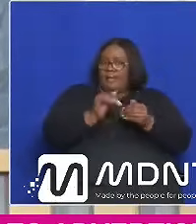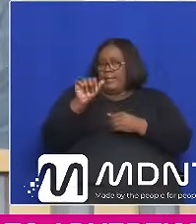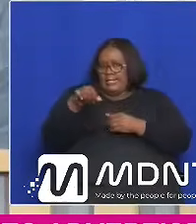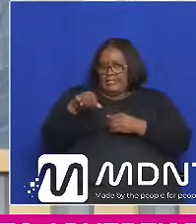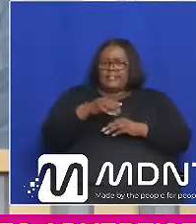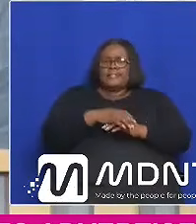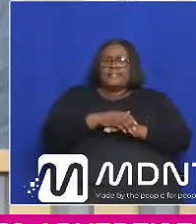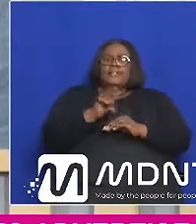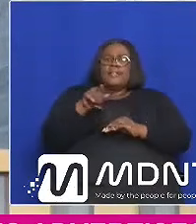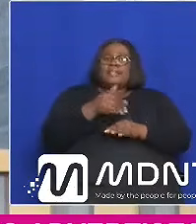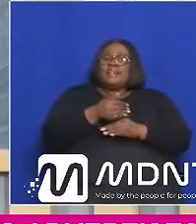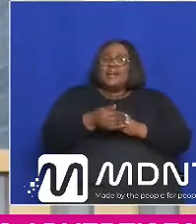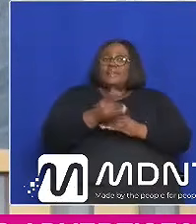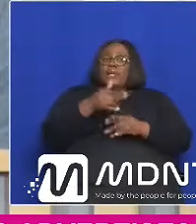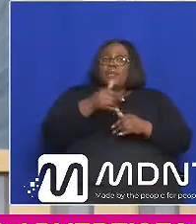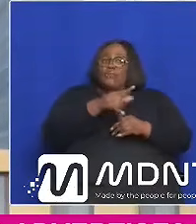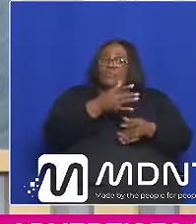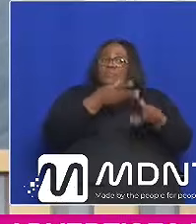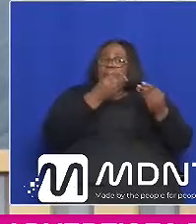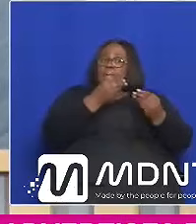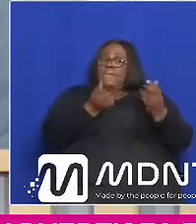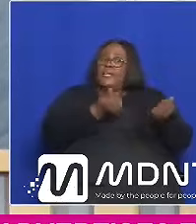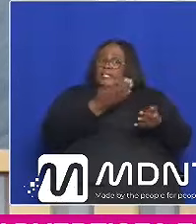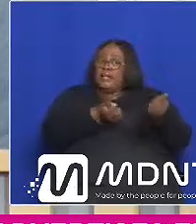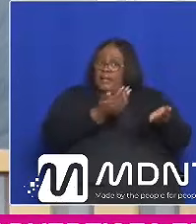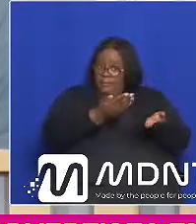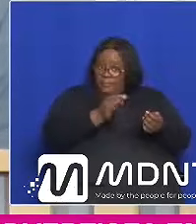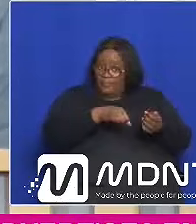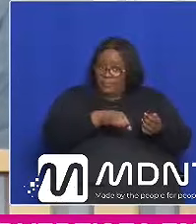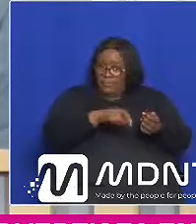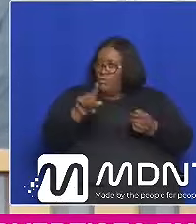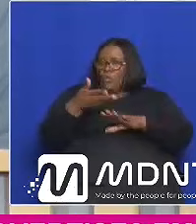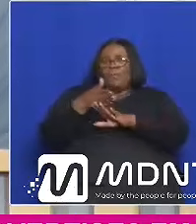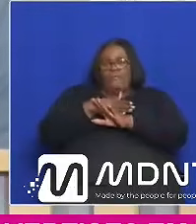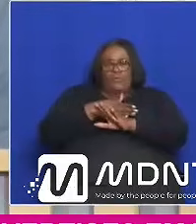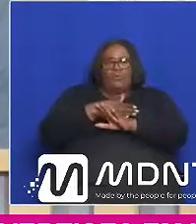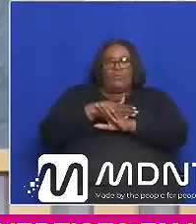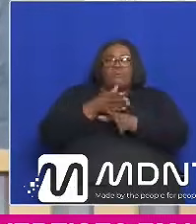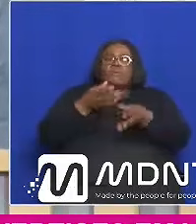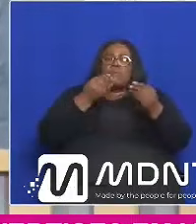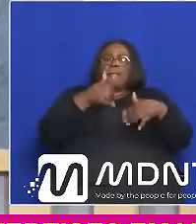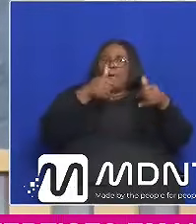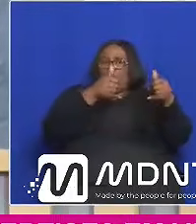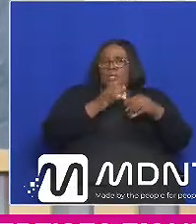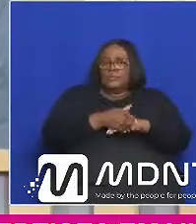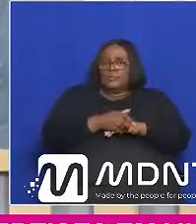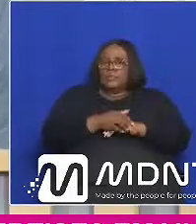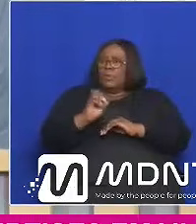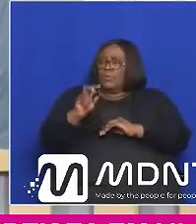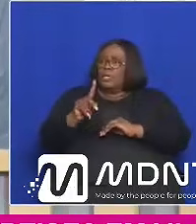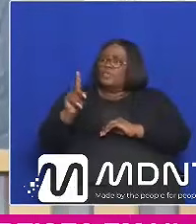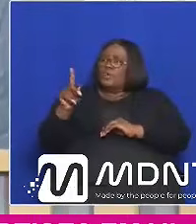the award of that contract to you? No, it's before the award. Before the award? Yes. So he invested before the